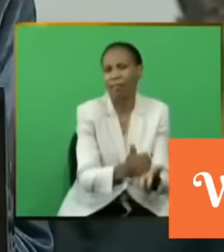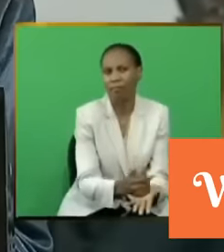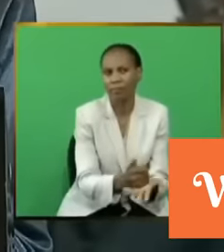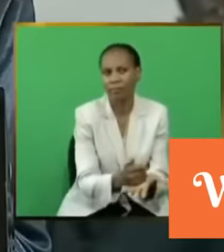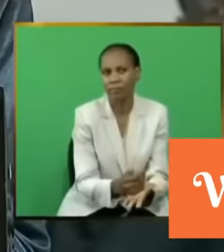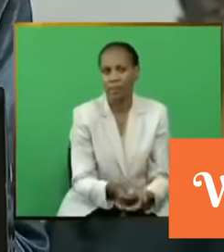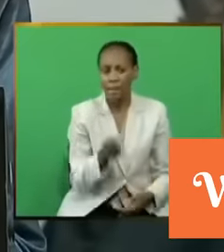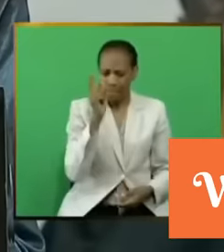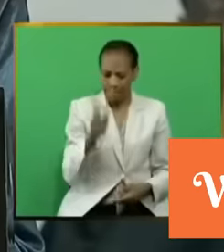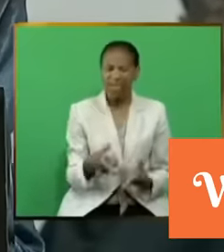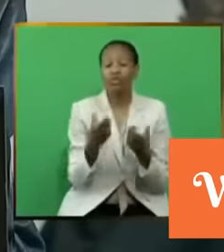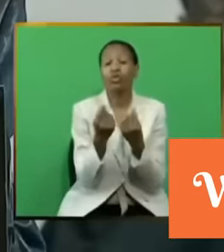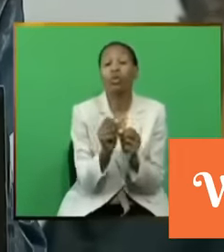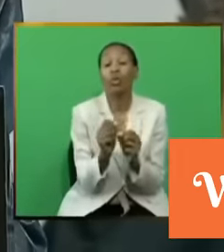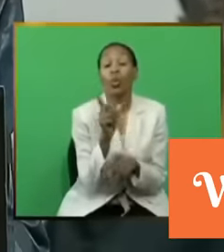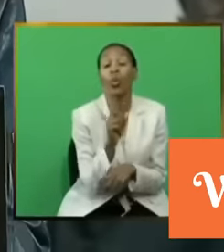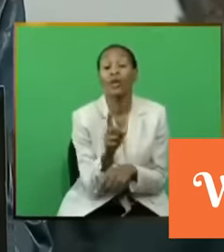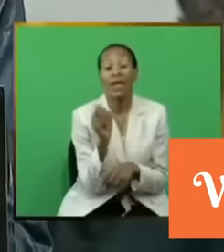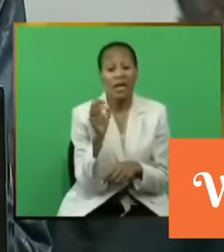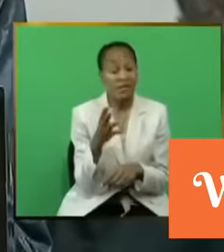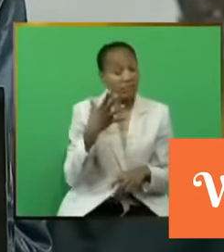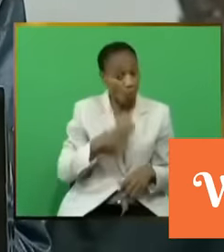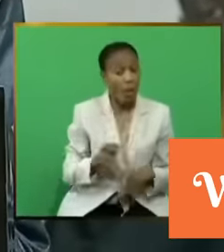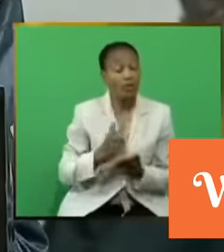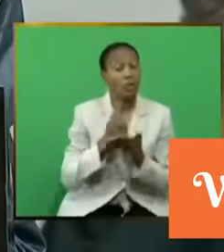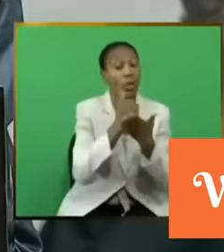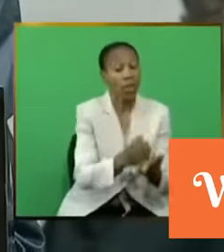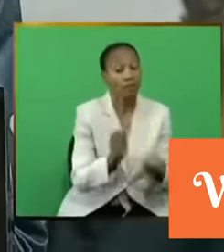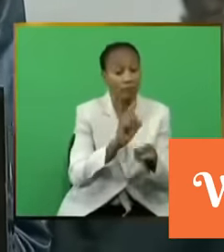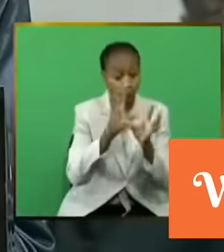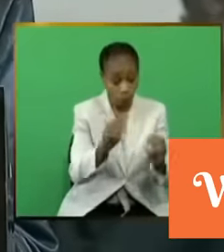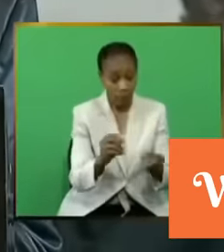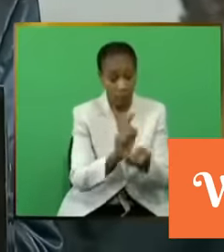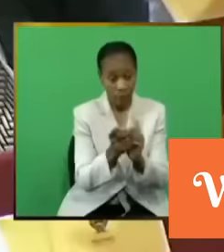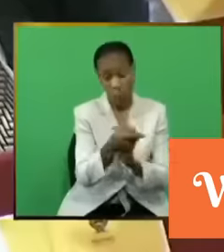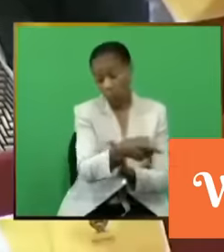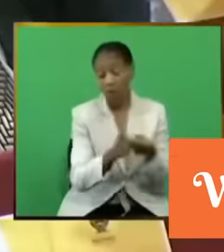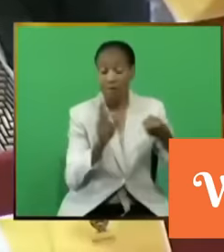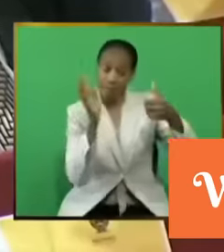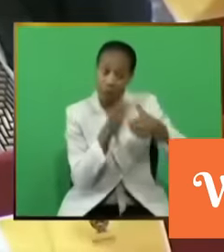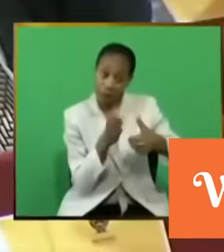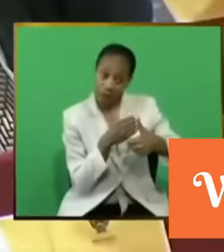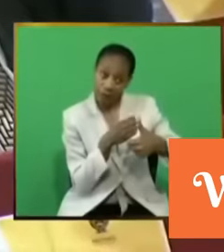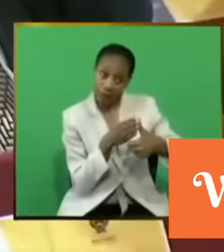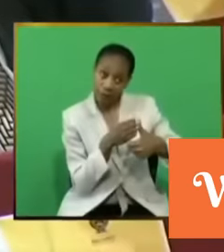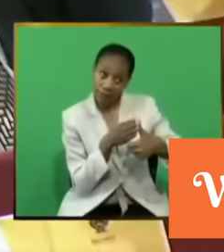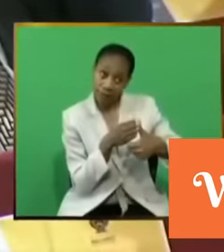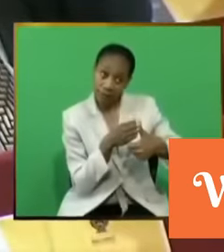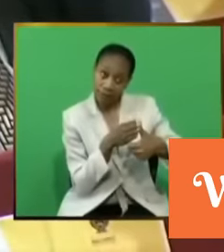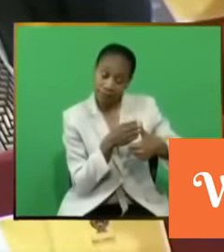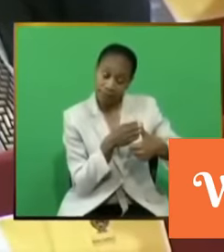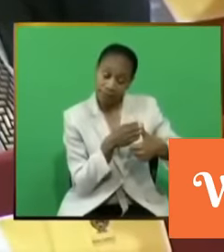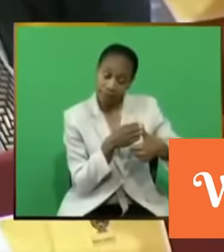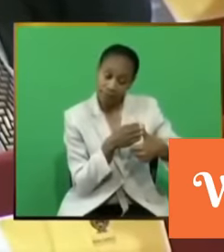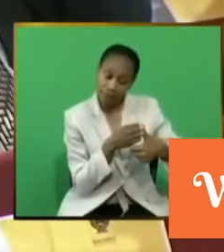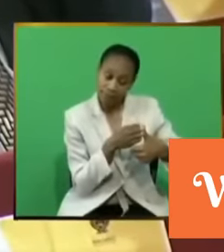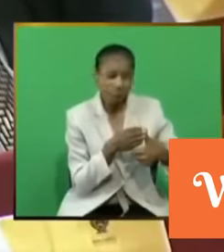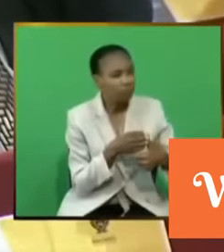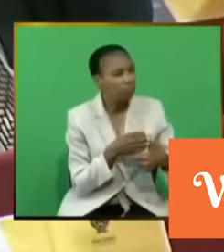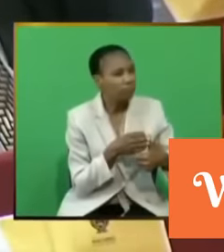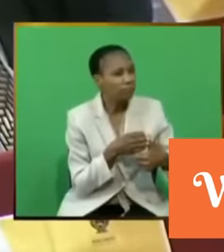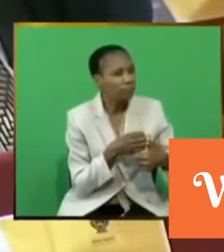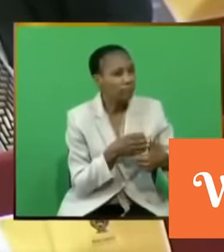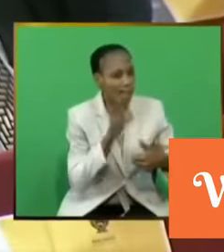will have to do the following if they are serious about ending the war. Firstly, they should prevail on Hamas